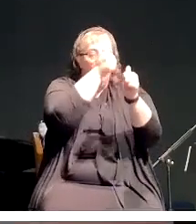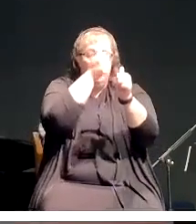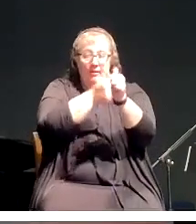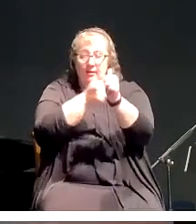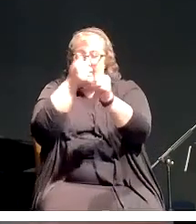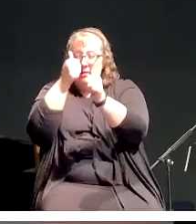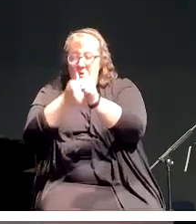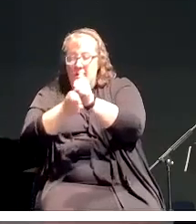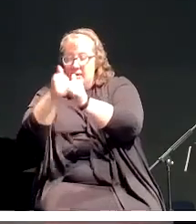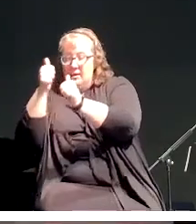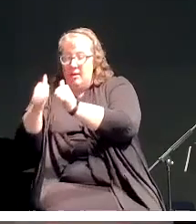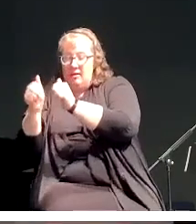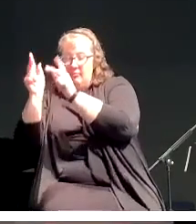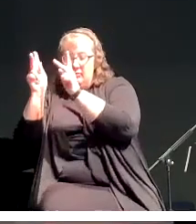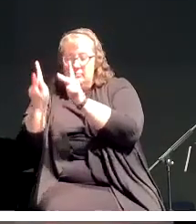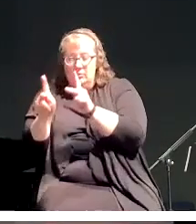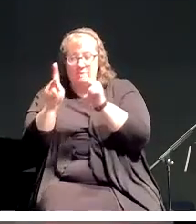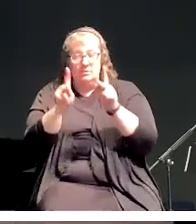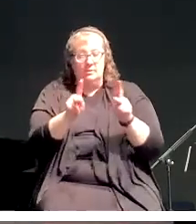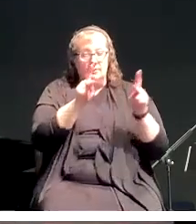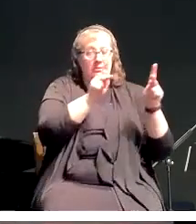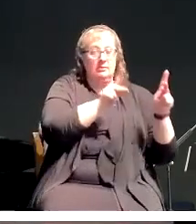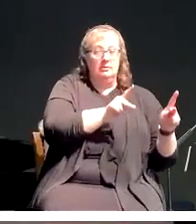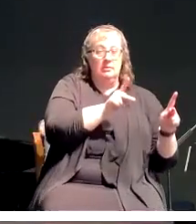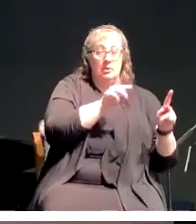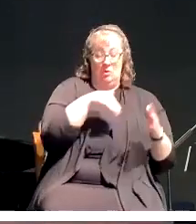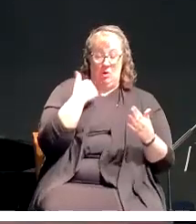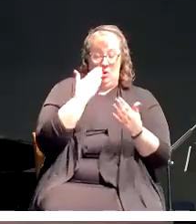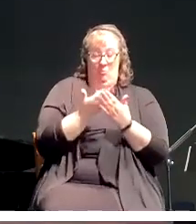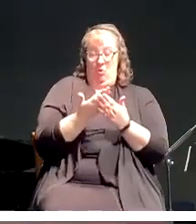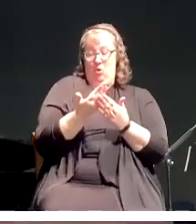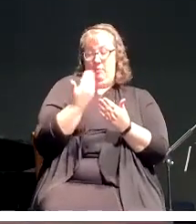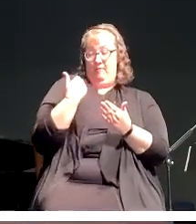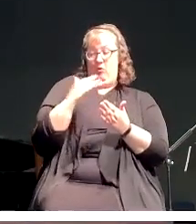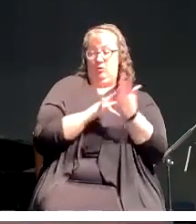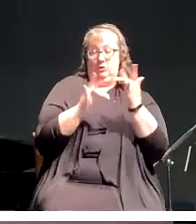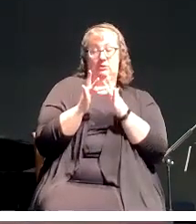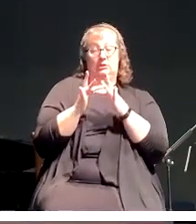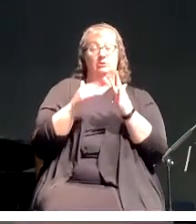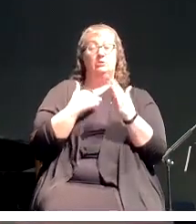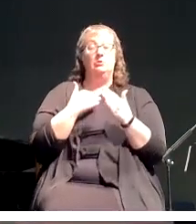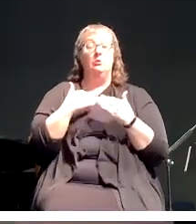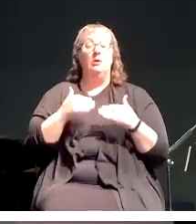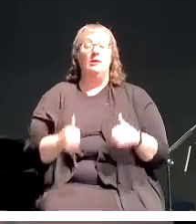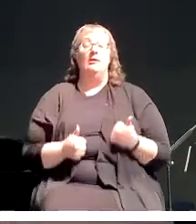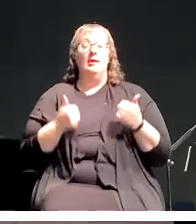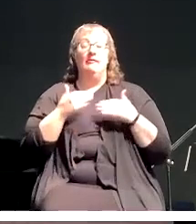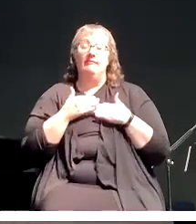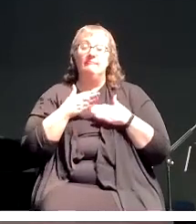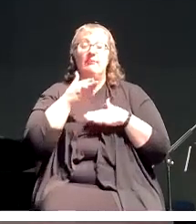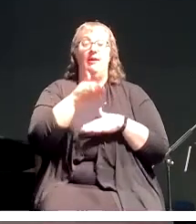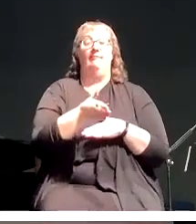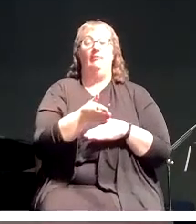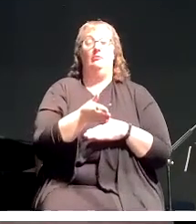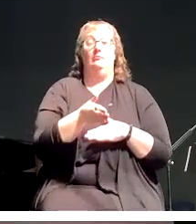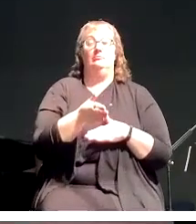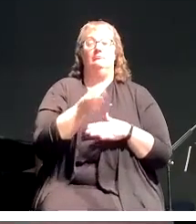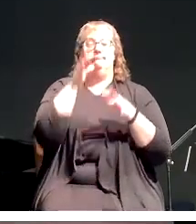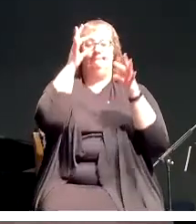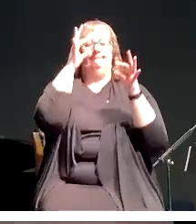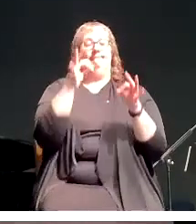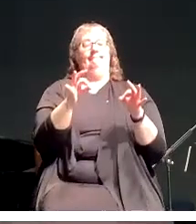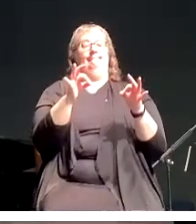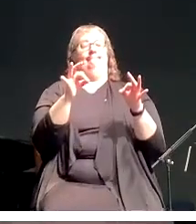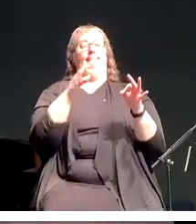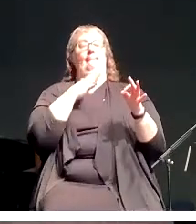person, every single one. Those who were born before Jesus to those that will live on this earth after him, he chose to